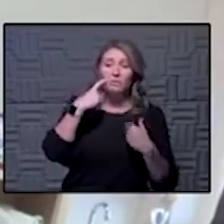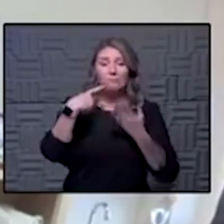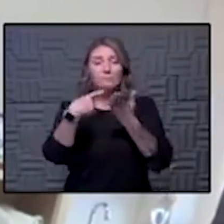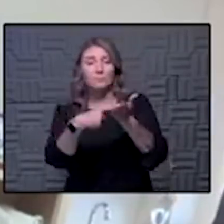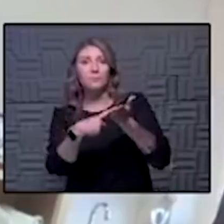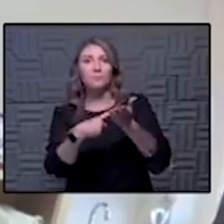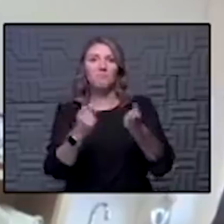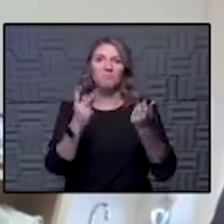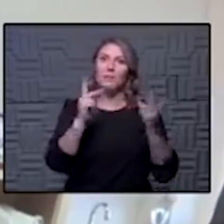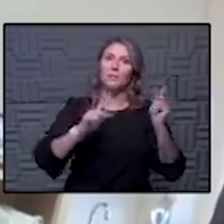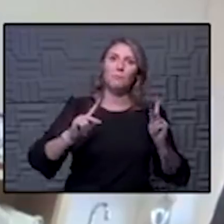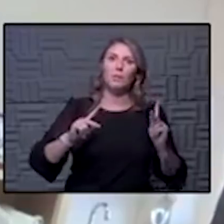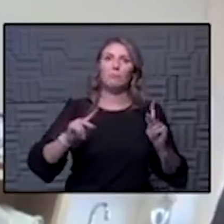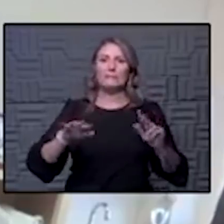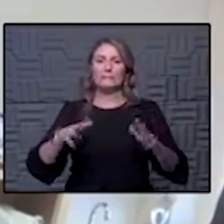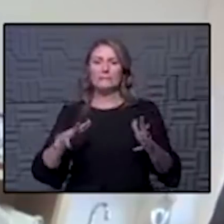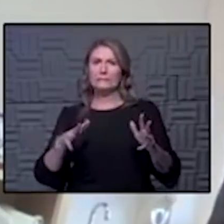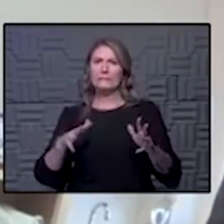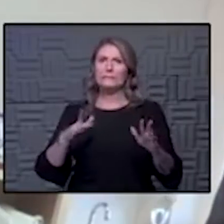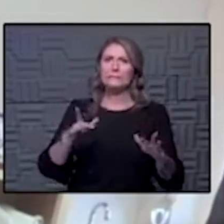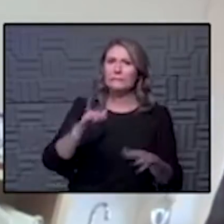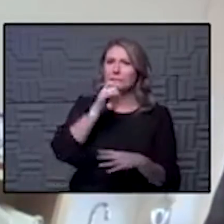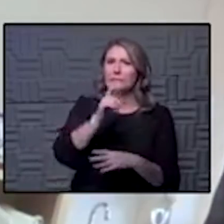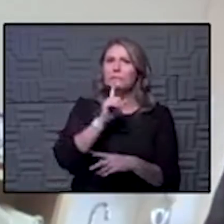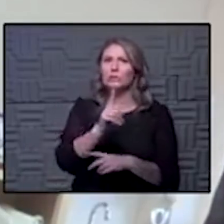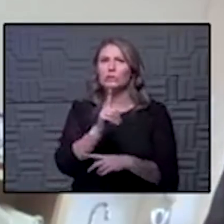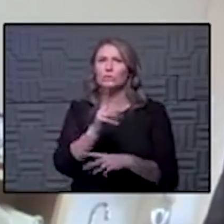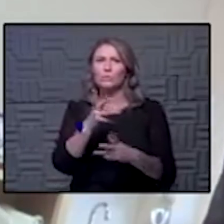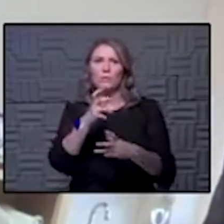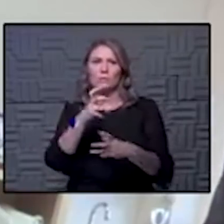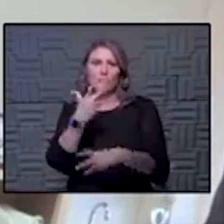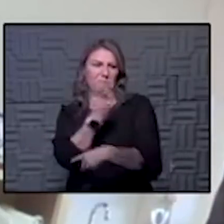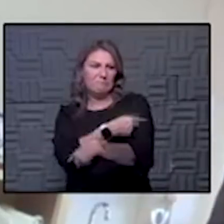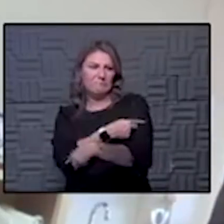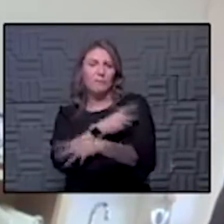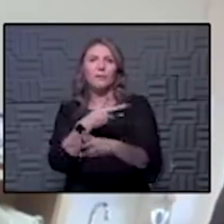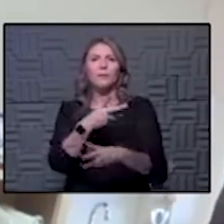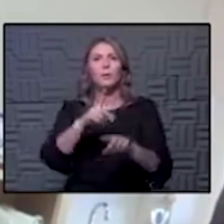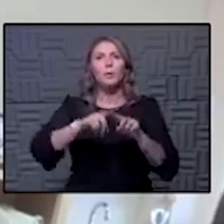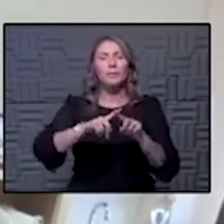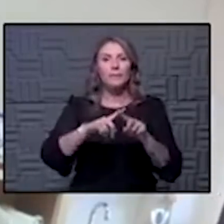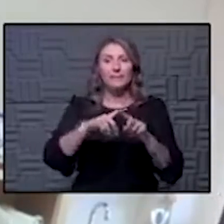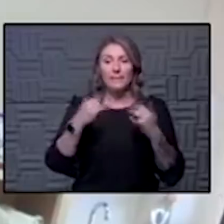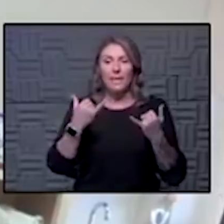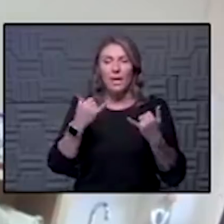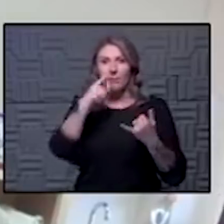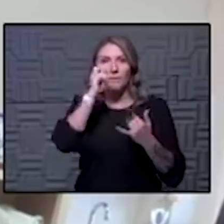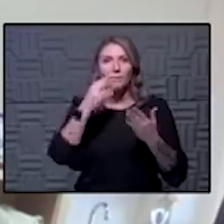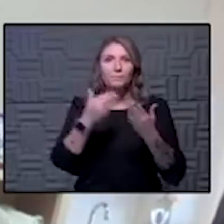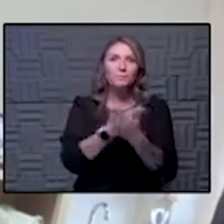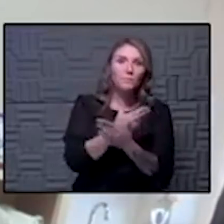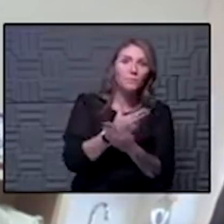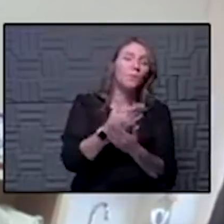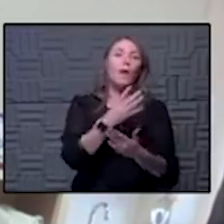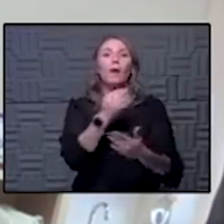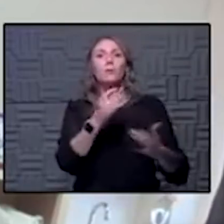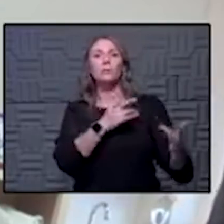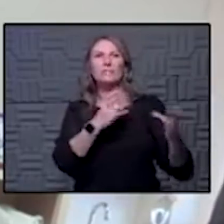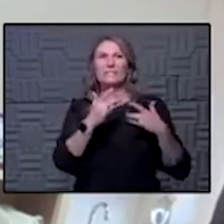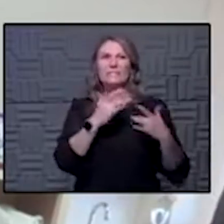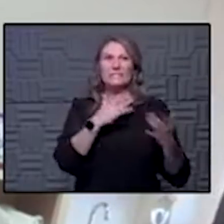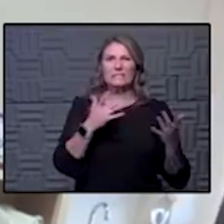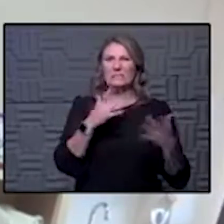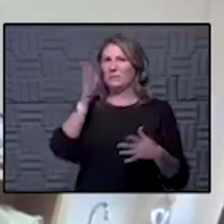very hesitant to take this vaccine based on what they know now because it's new. And they're concerned about